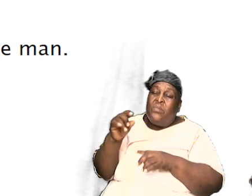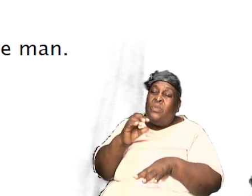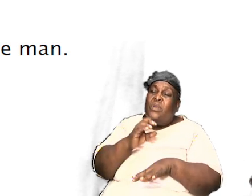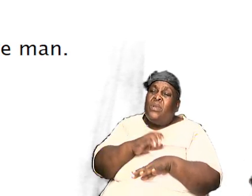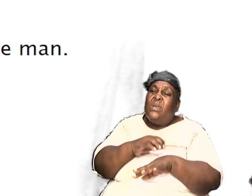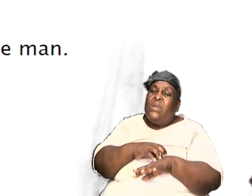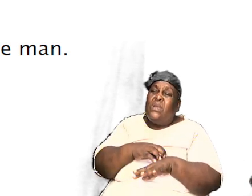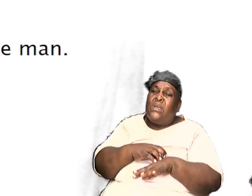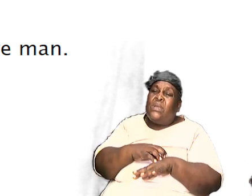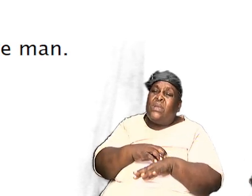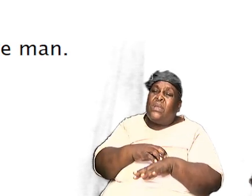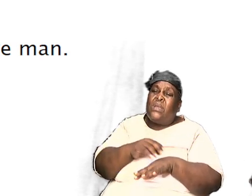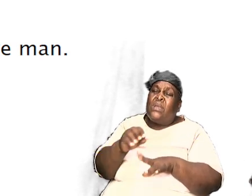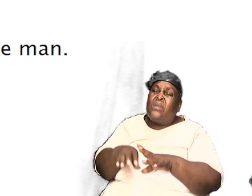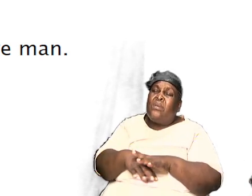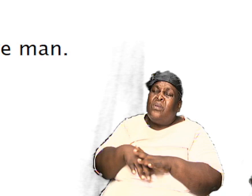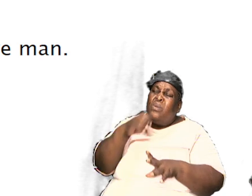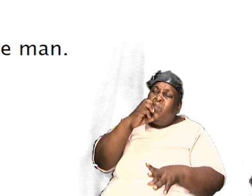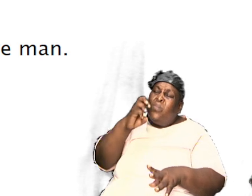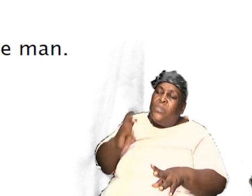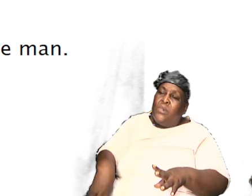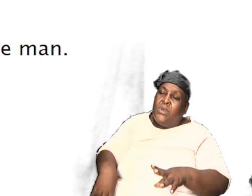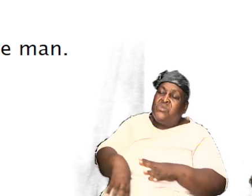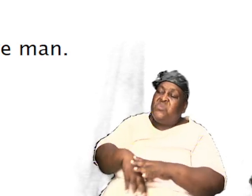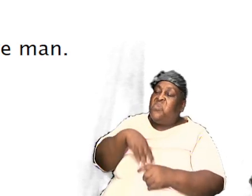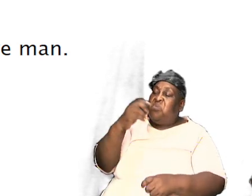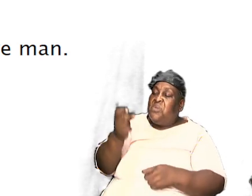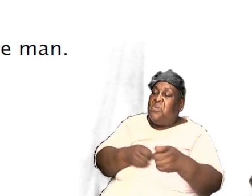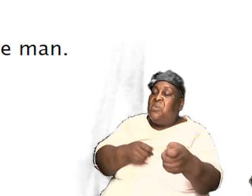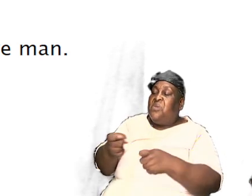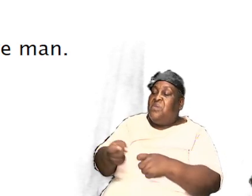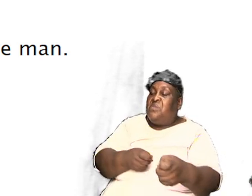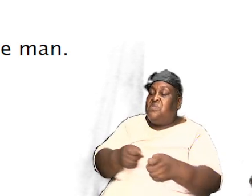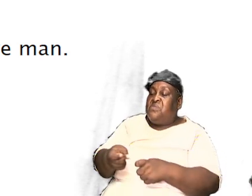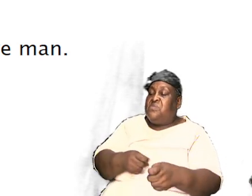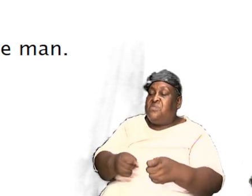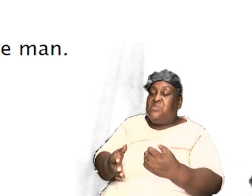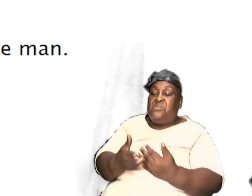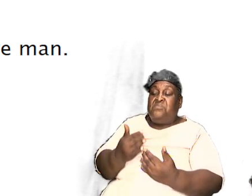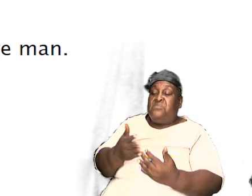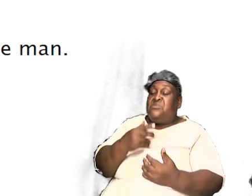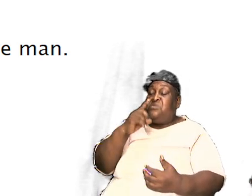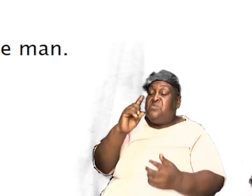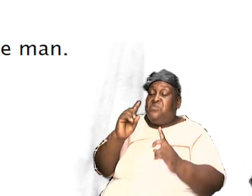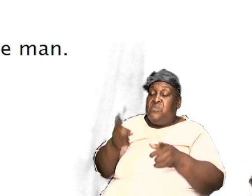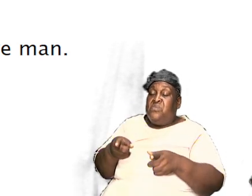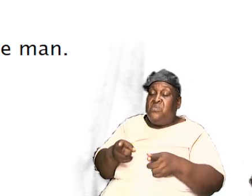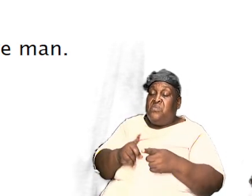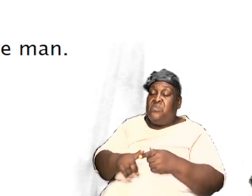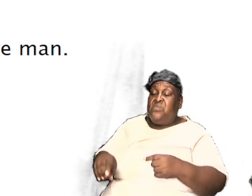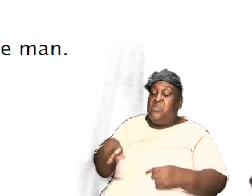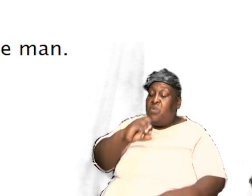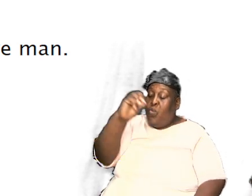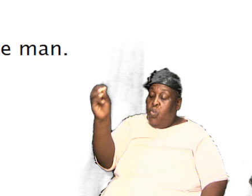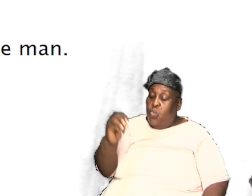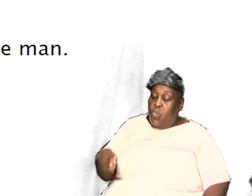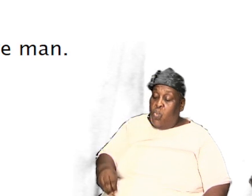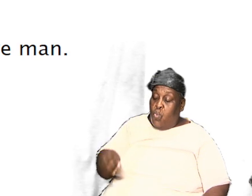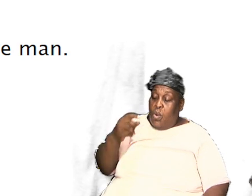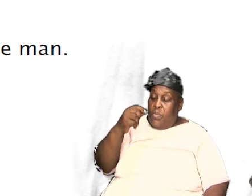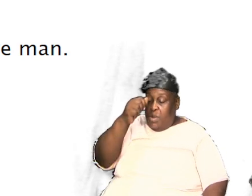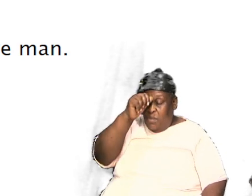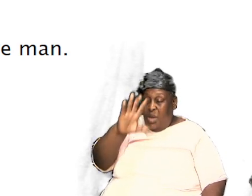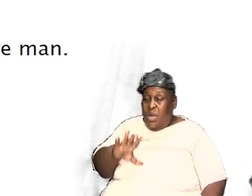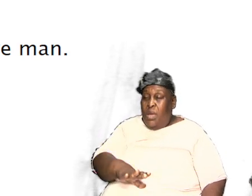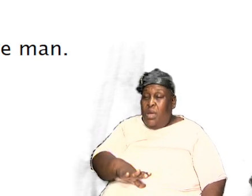is part of wickedness. It is similar to going to the poor eye man. It is similar to going to